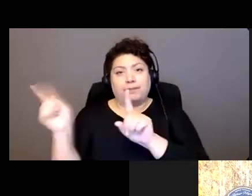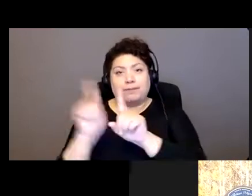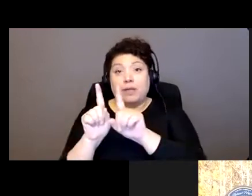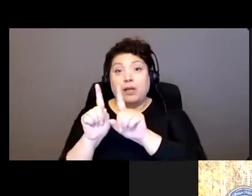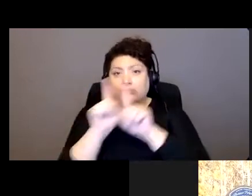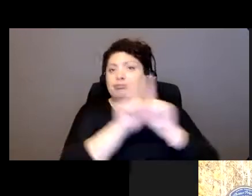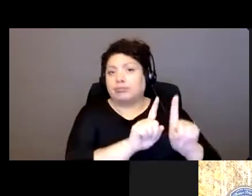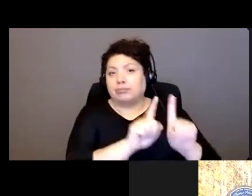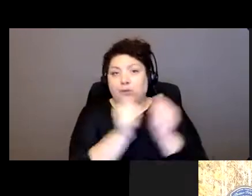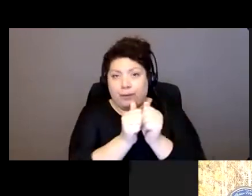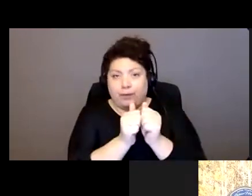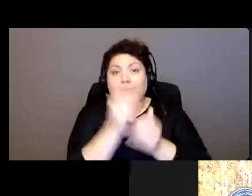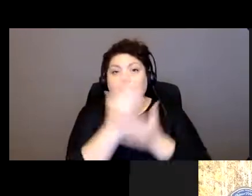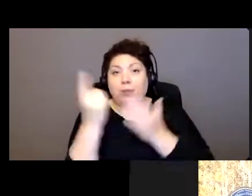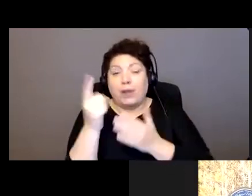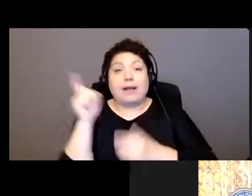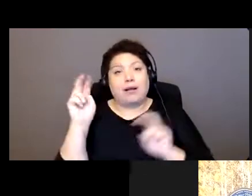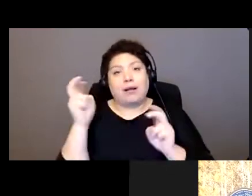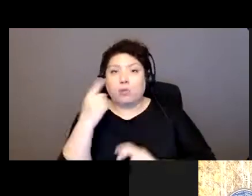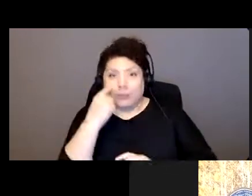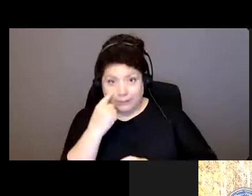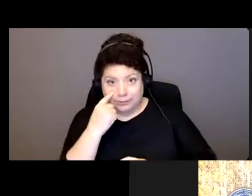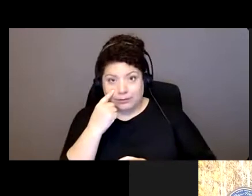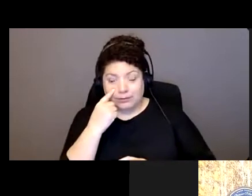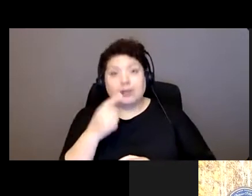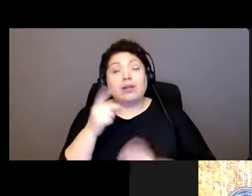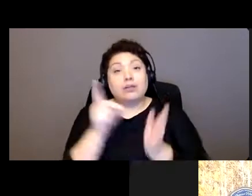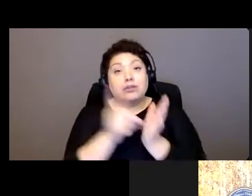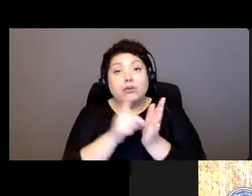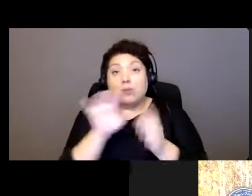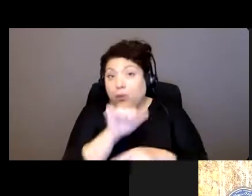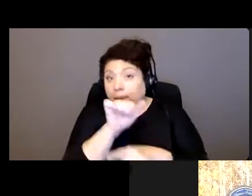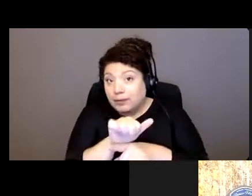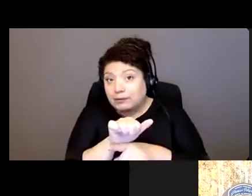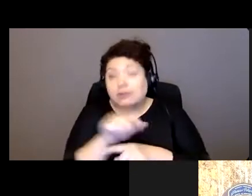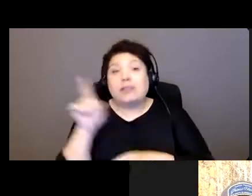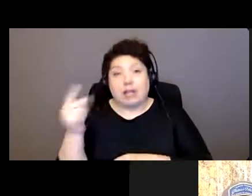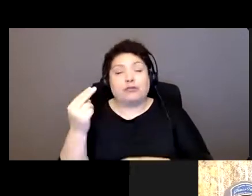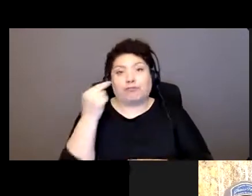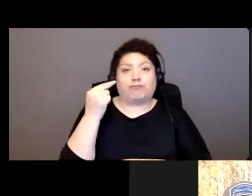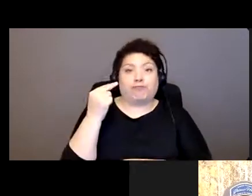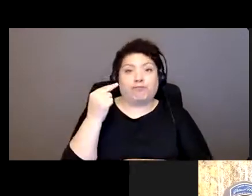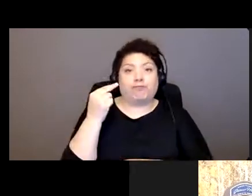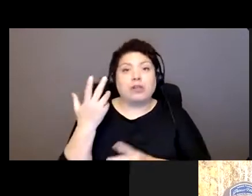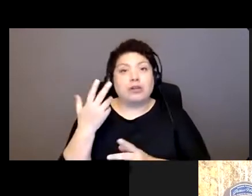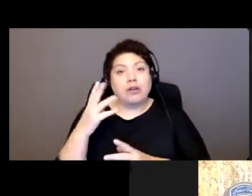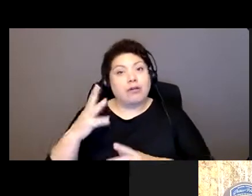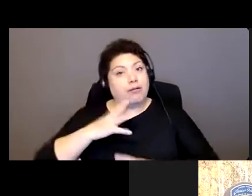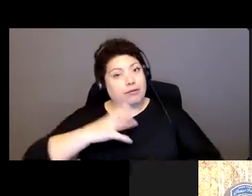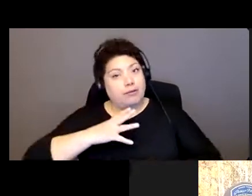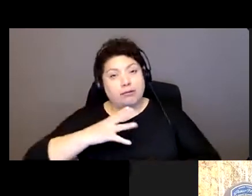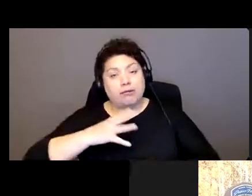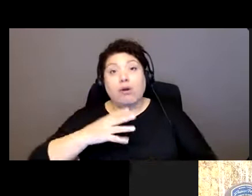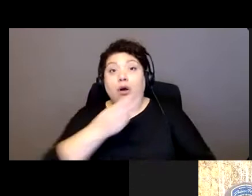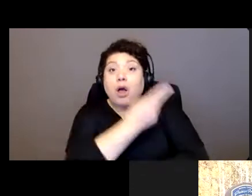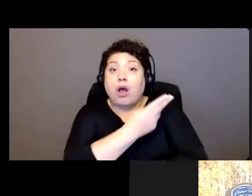I need somebody to witness what goes on in my doctor appointments, in my doctor, in the